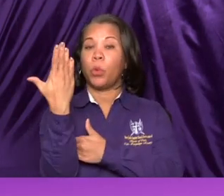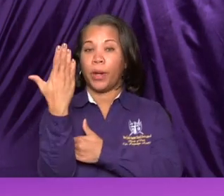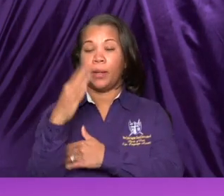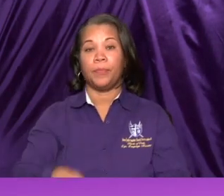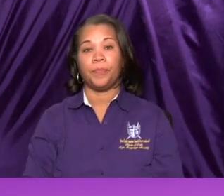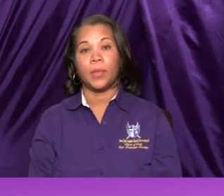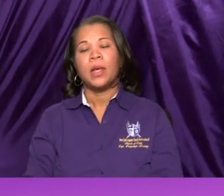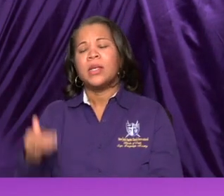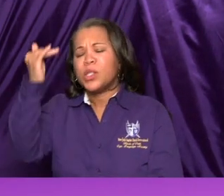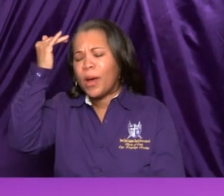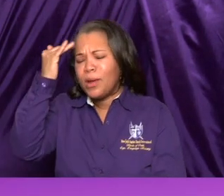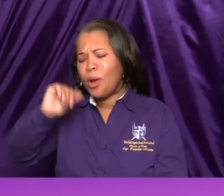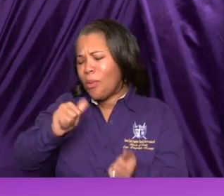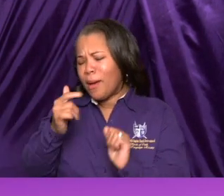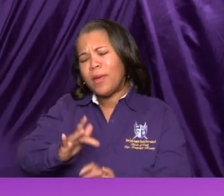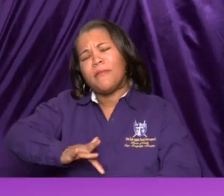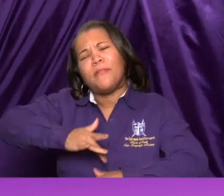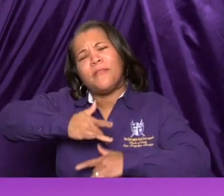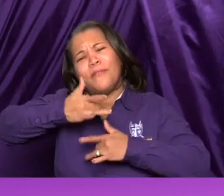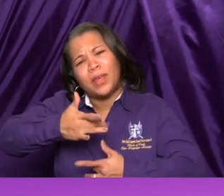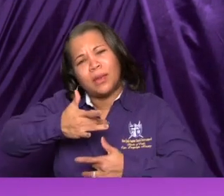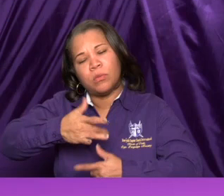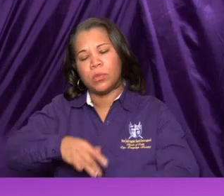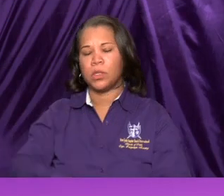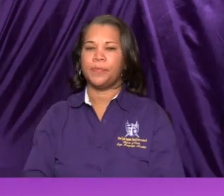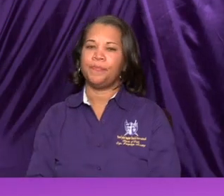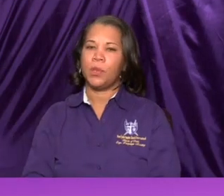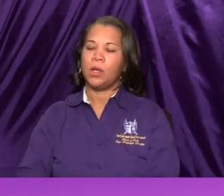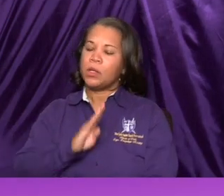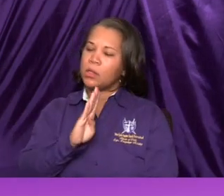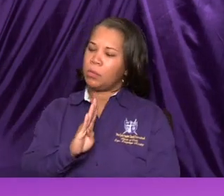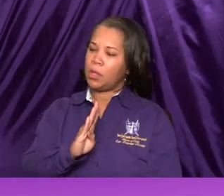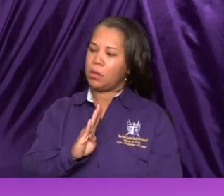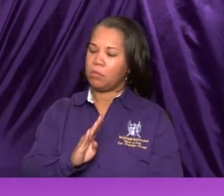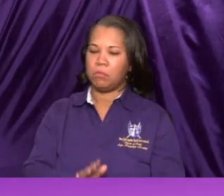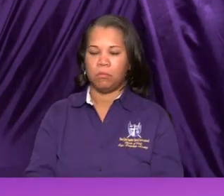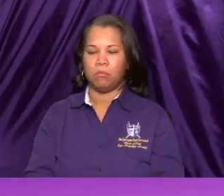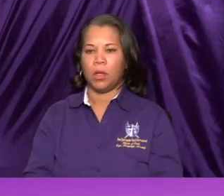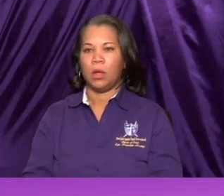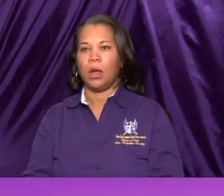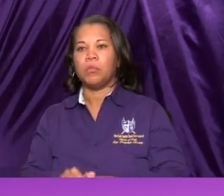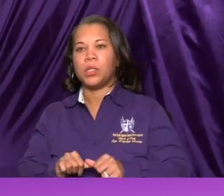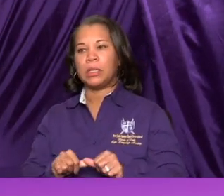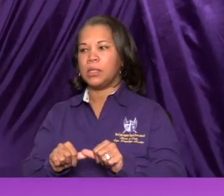So I know how it feels to be on constant recycle.